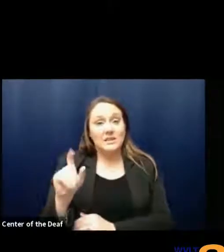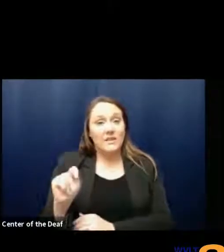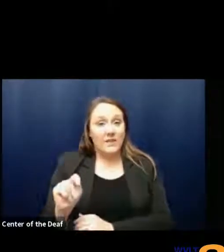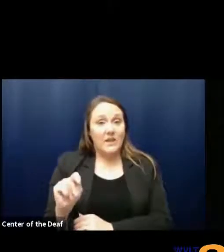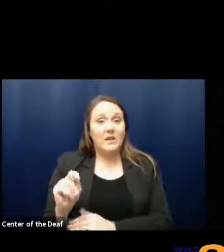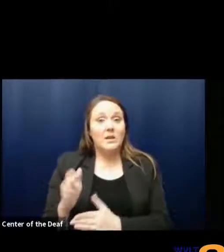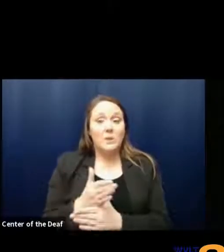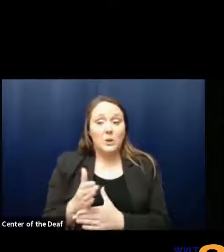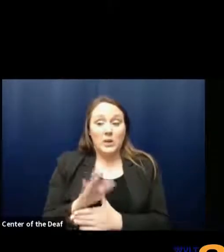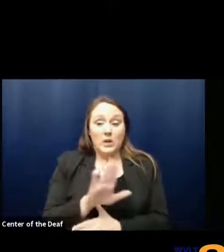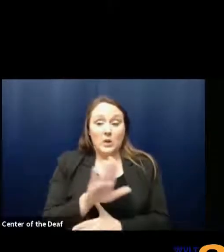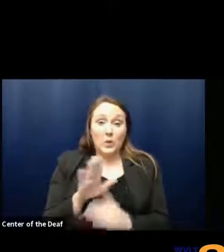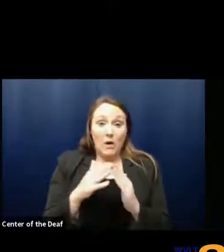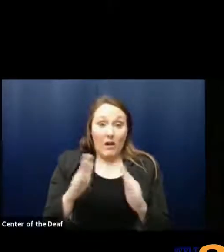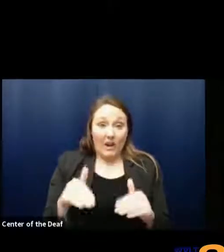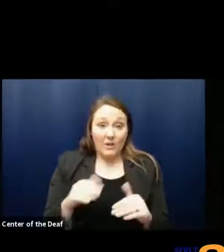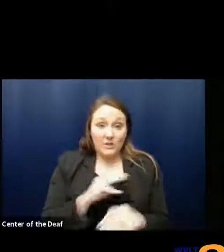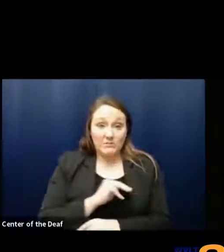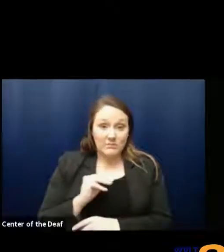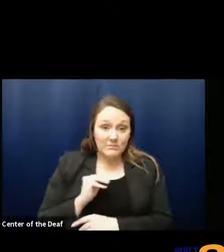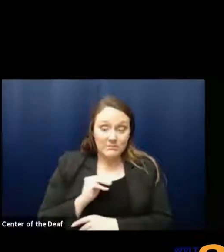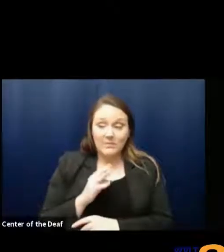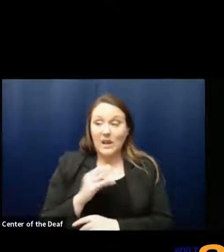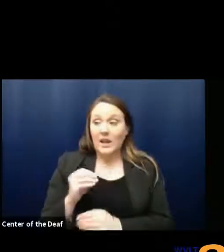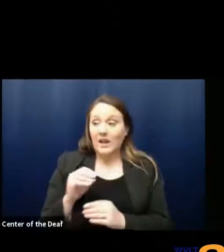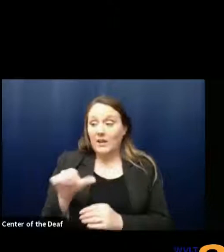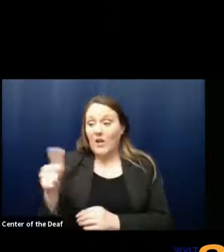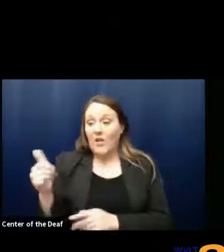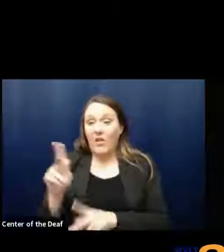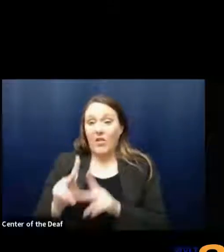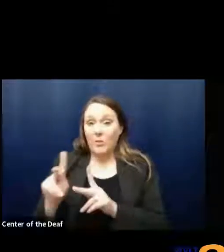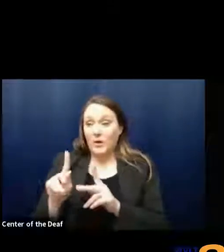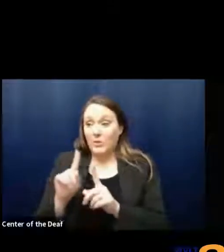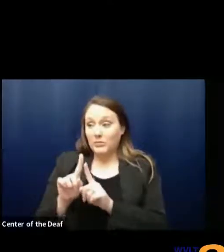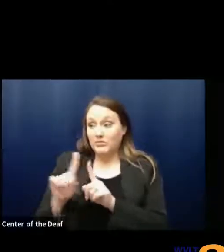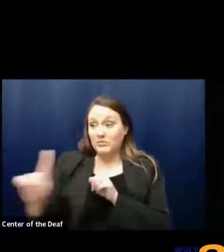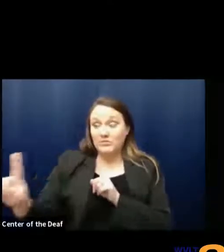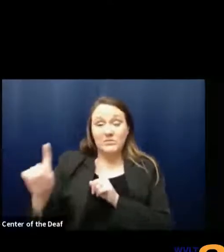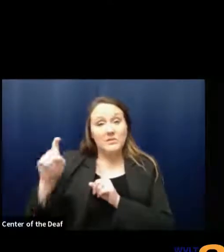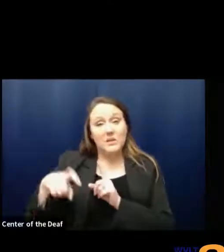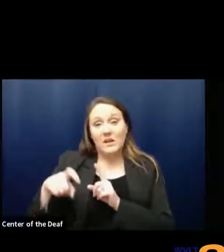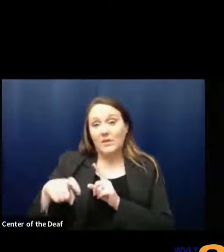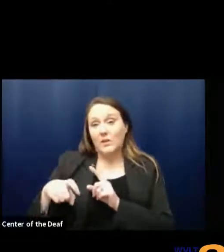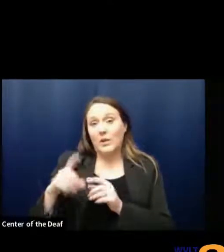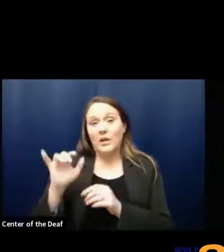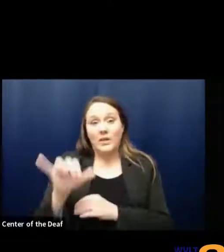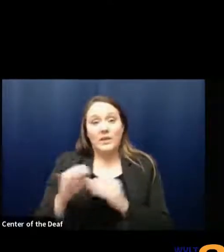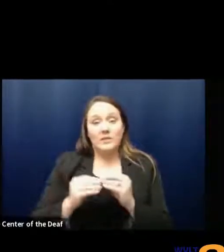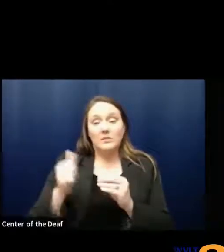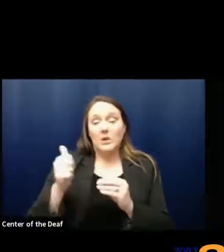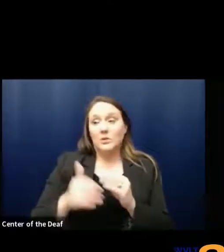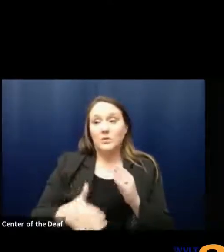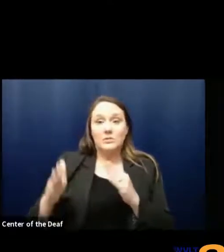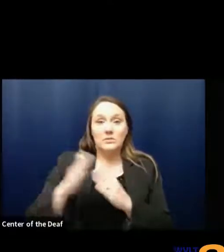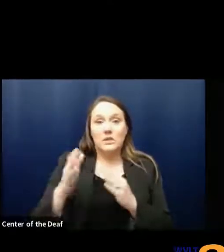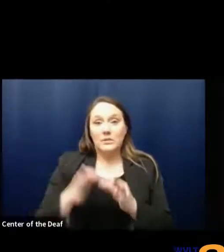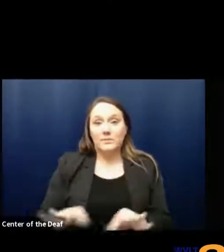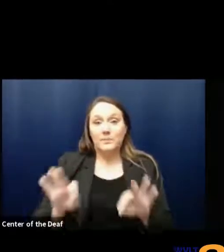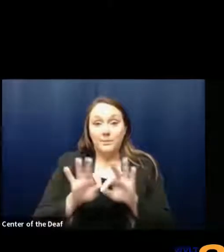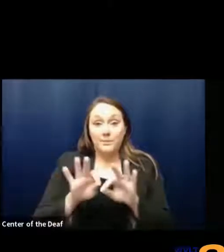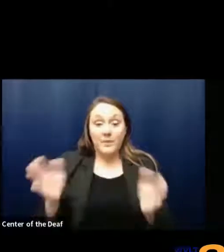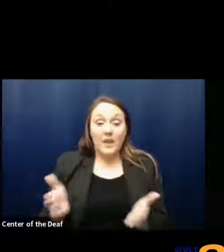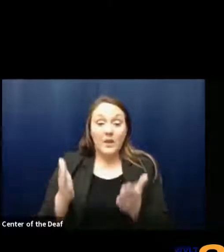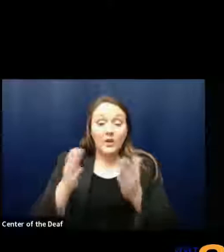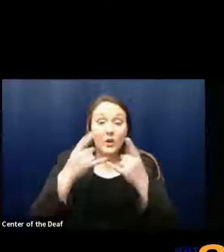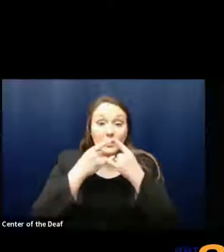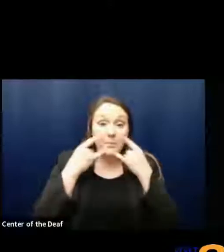household members in these events, whatever you're doing. That's the biggest key there. And also encouraging people to wear masks and not go